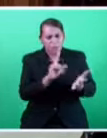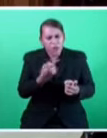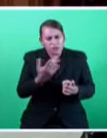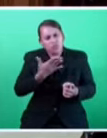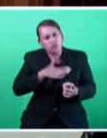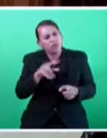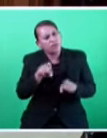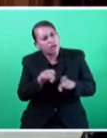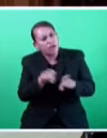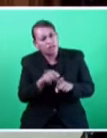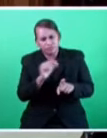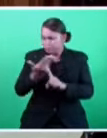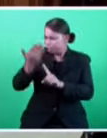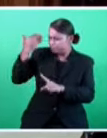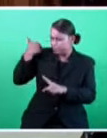to add,